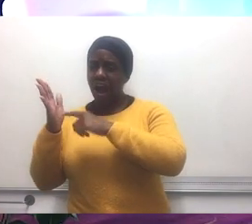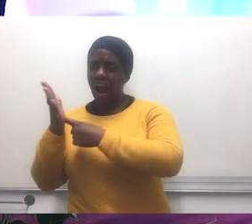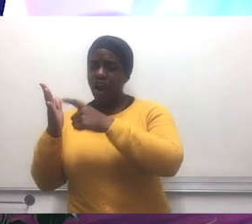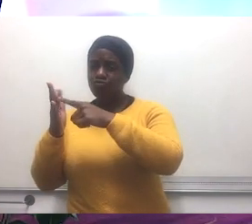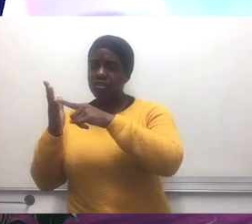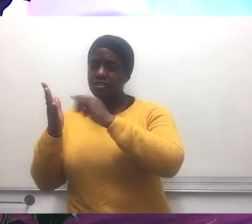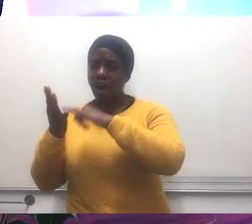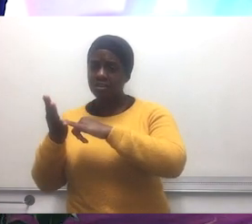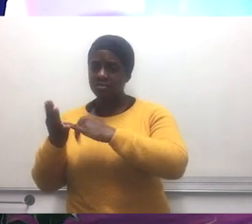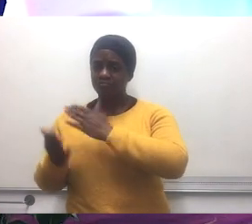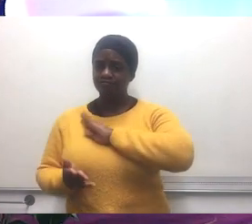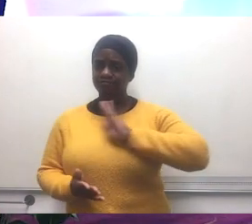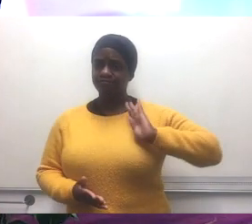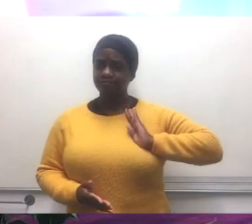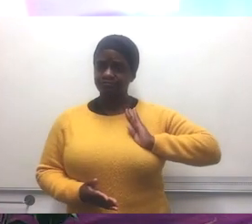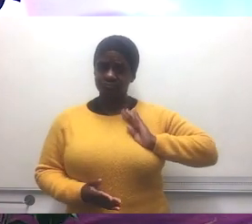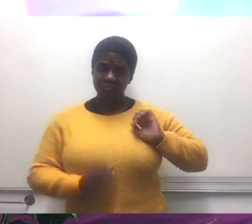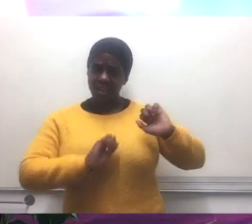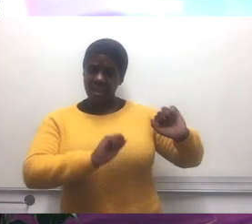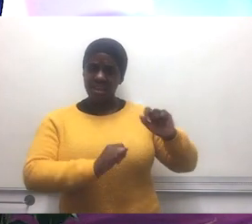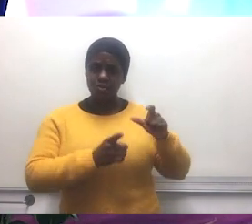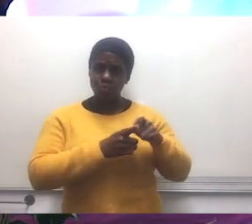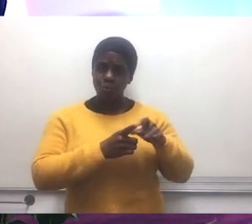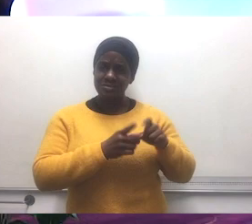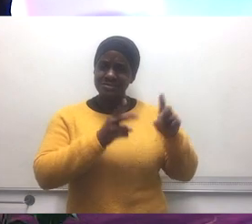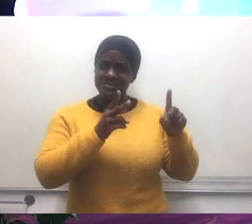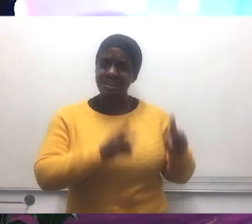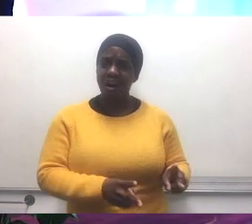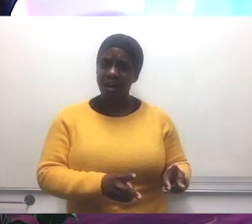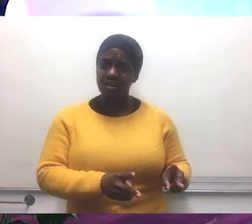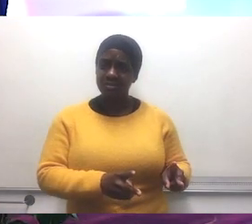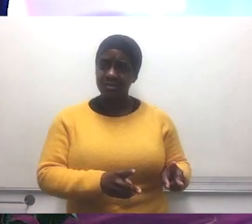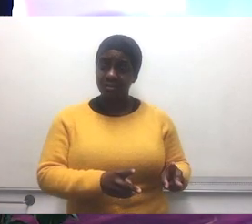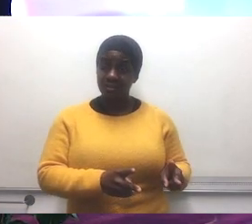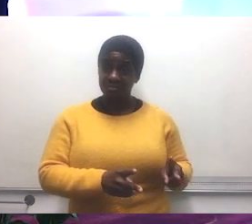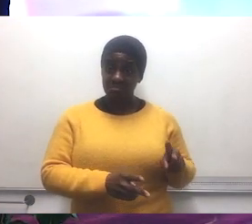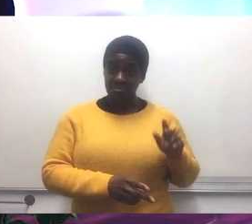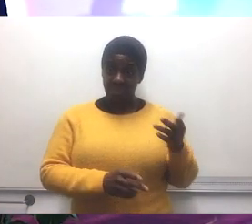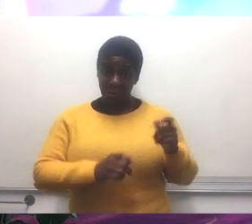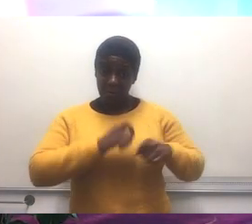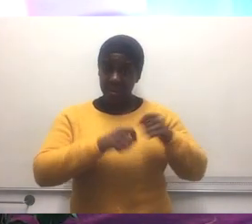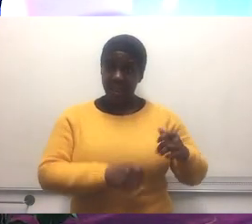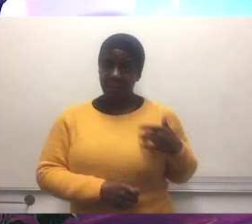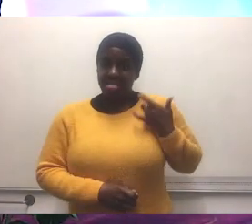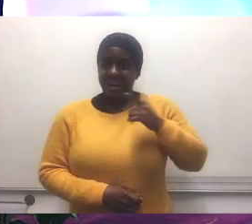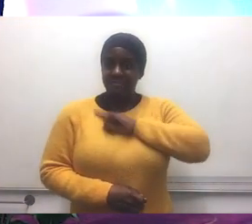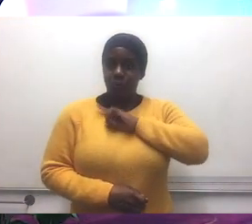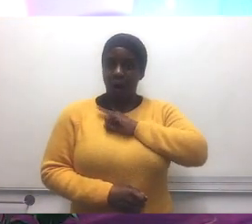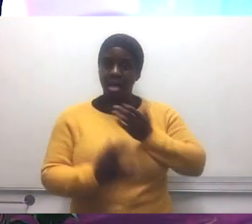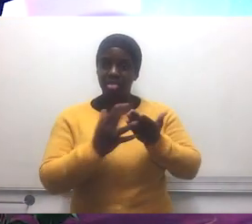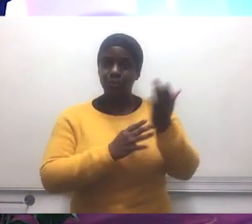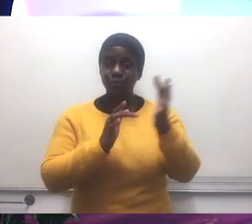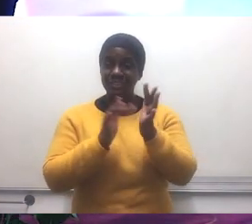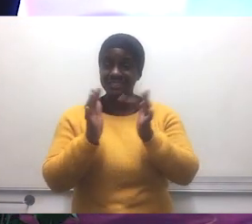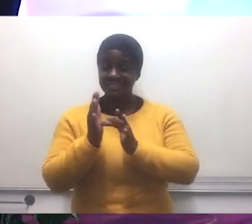12 until she met Jesus of Nazareth. Talk to the woman who had an issue of